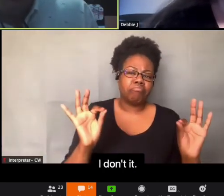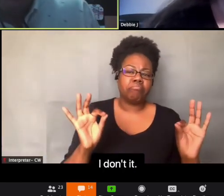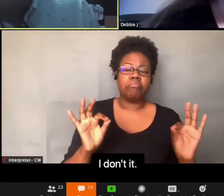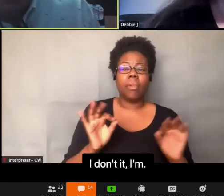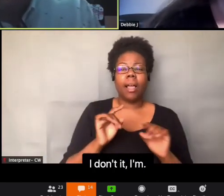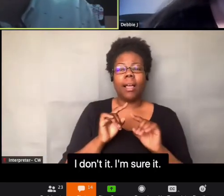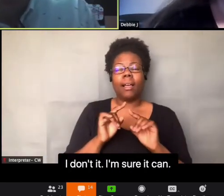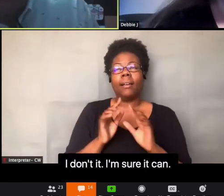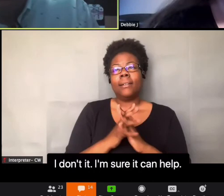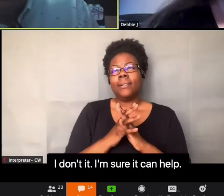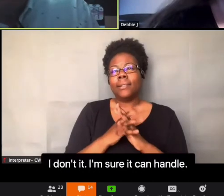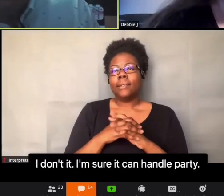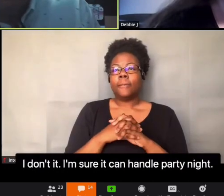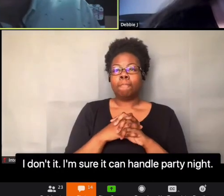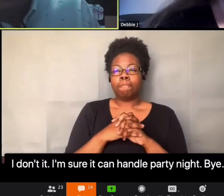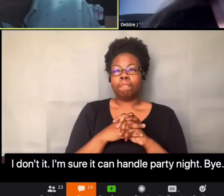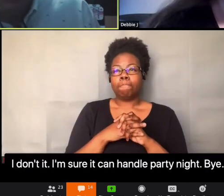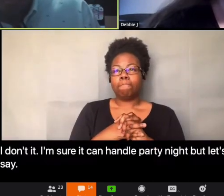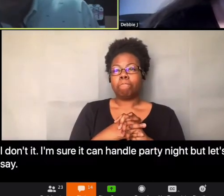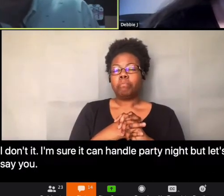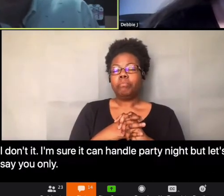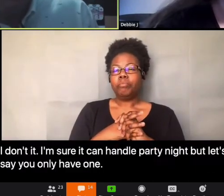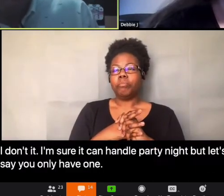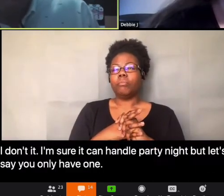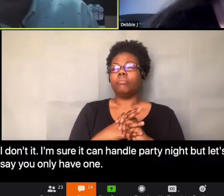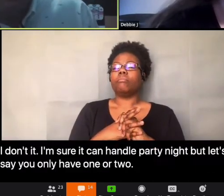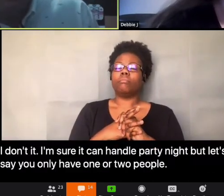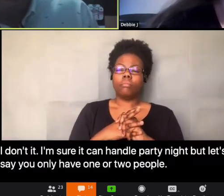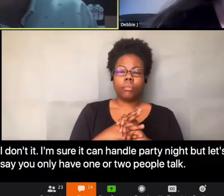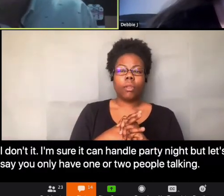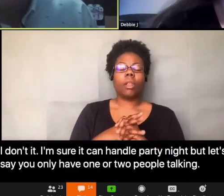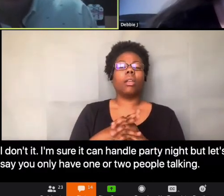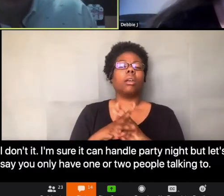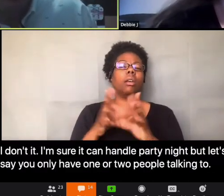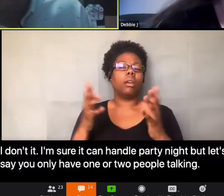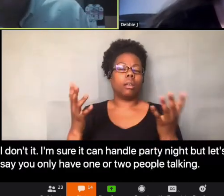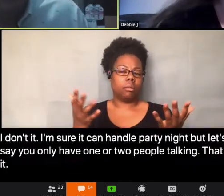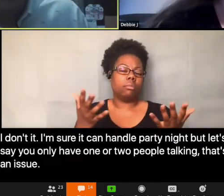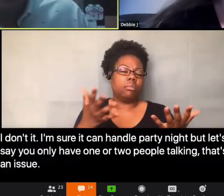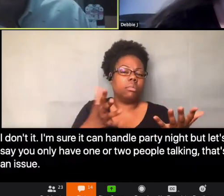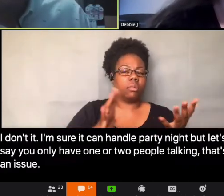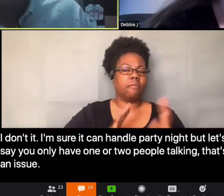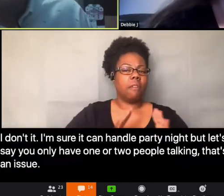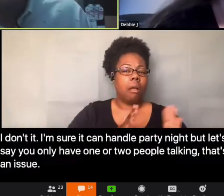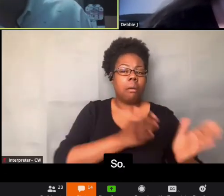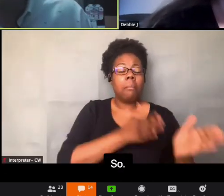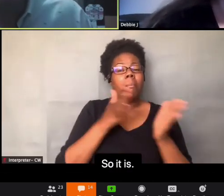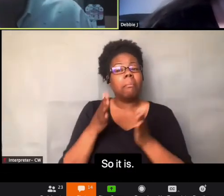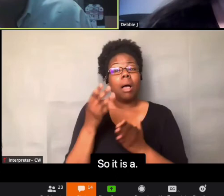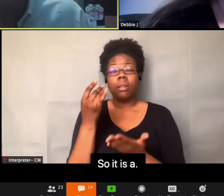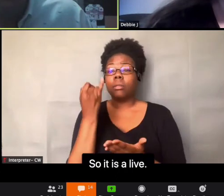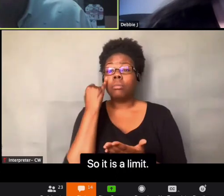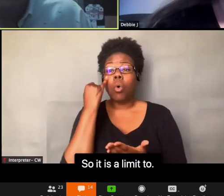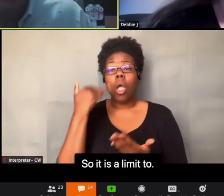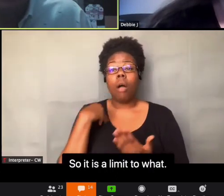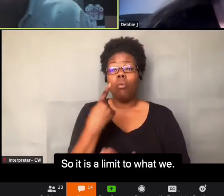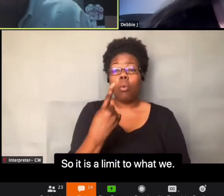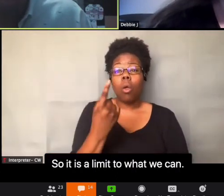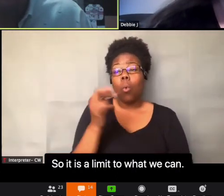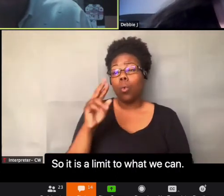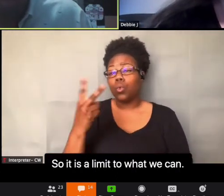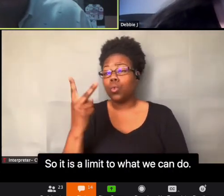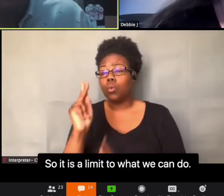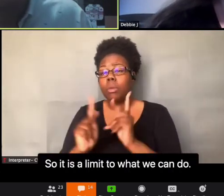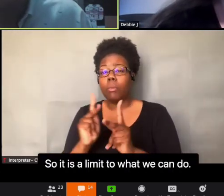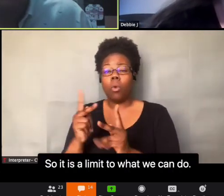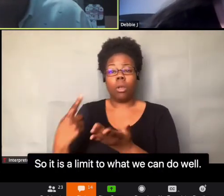I'm sure it can handle party noise, but let's say you only have one or two people talking, that's an issue. So there's a limit to what we can